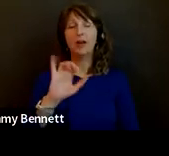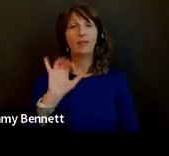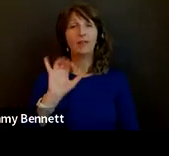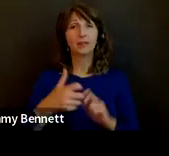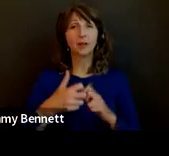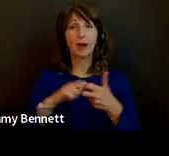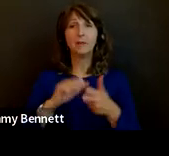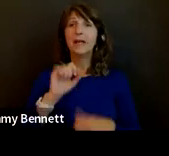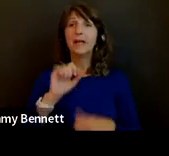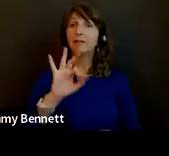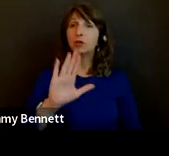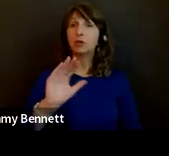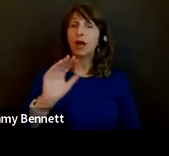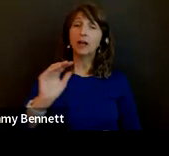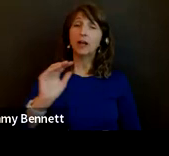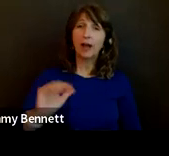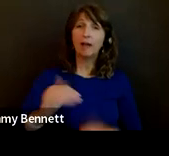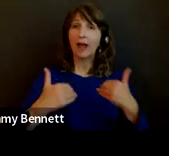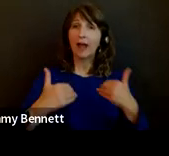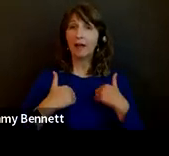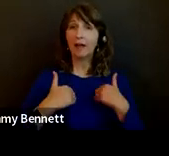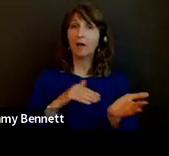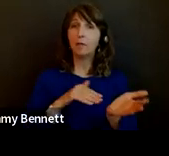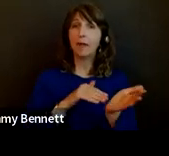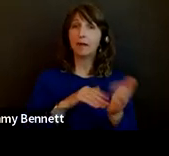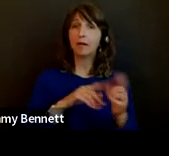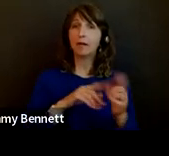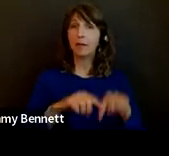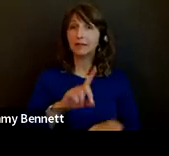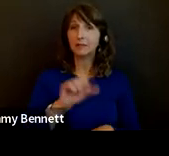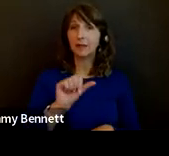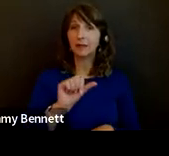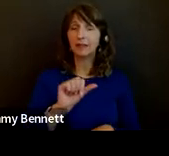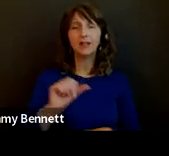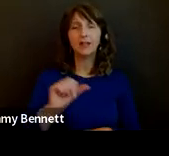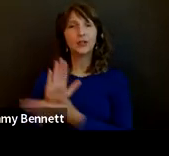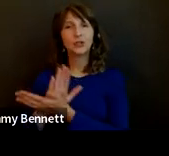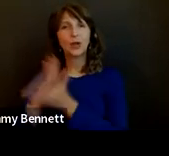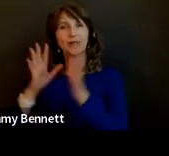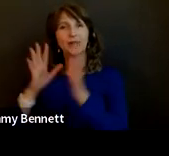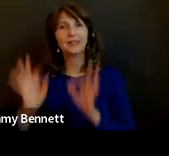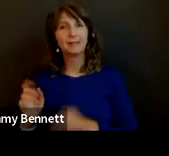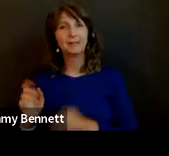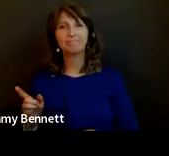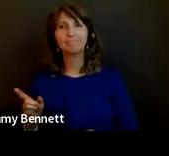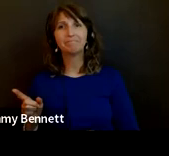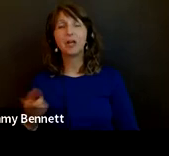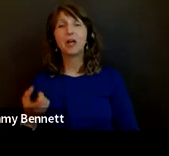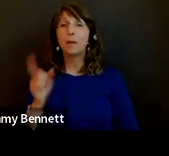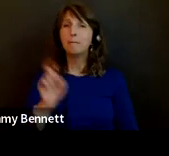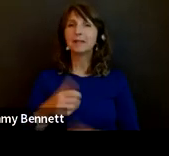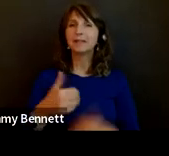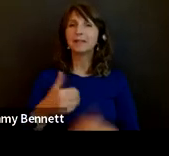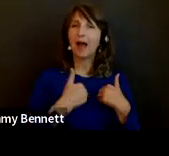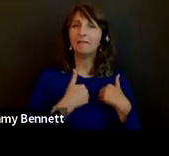medical-based disability, oftentimes the school is not capable of making that designation. They have to have a participating